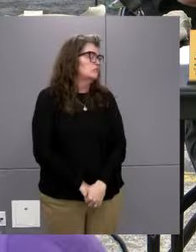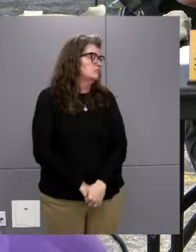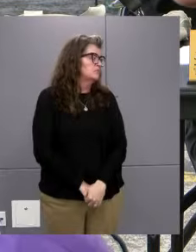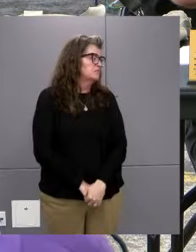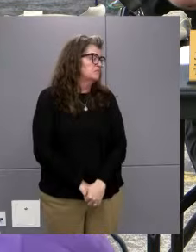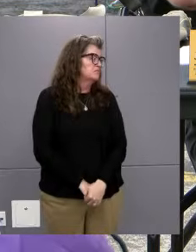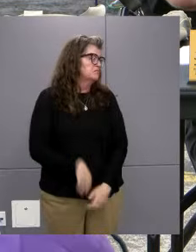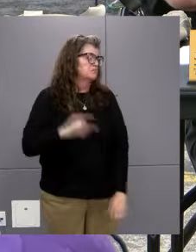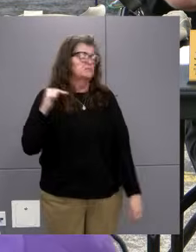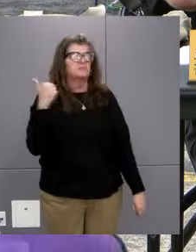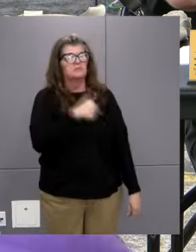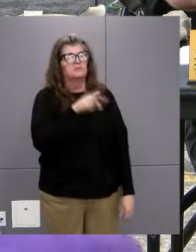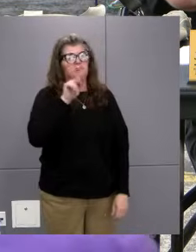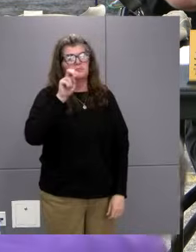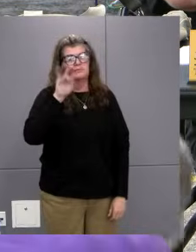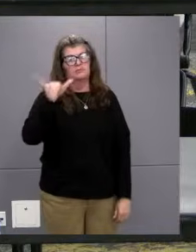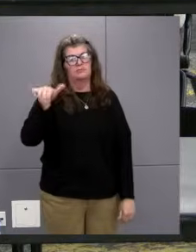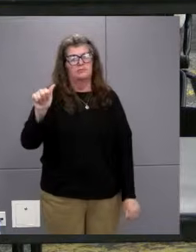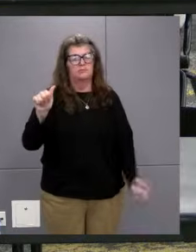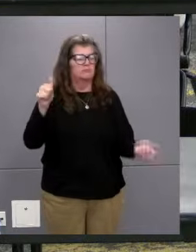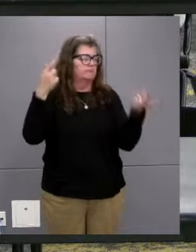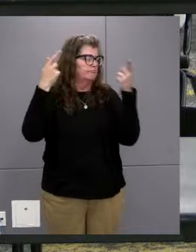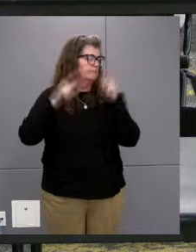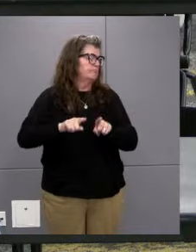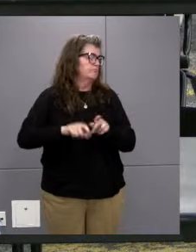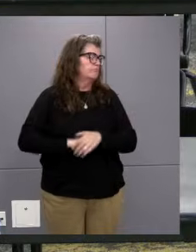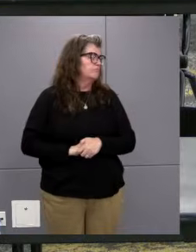Kenyatta? Yes, I totally agree.